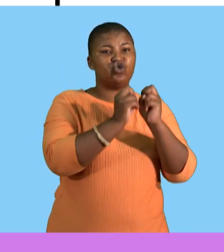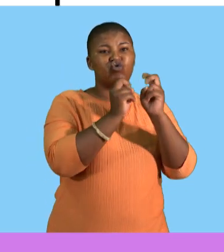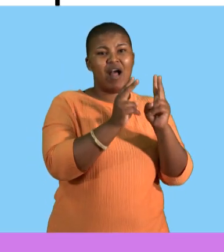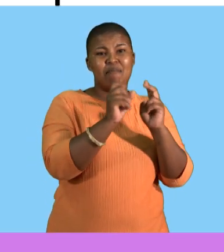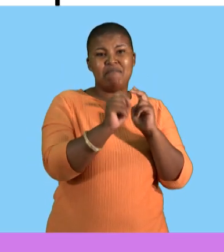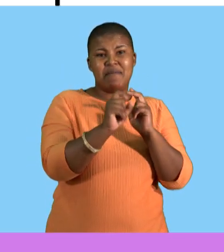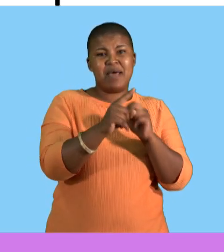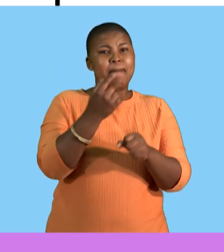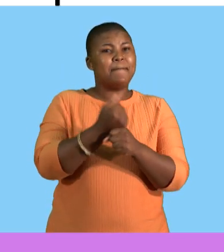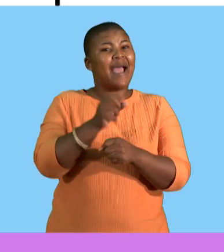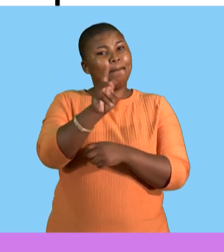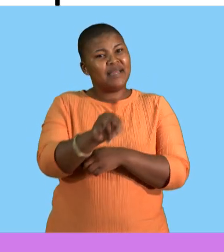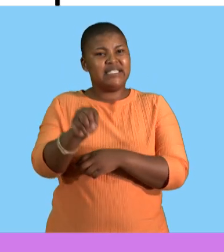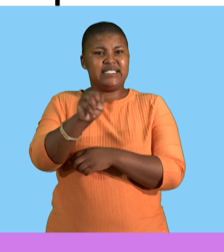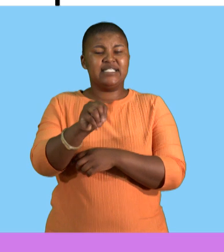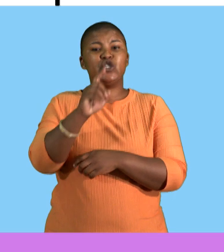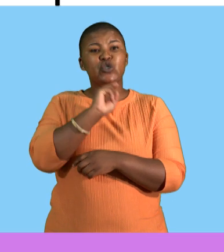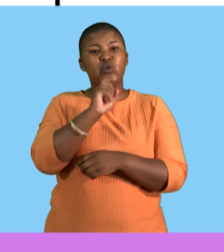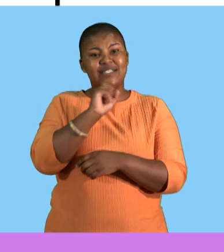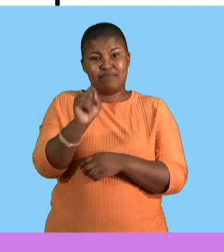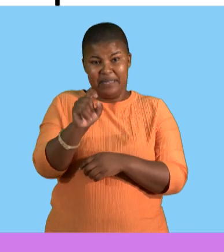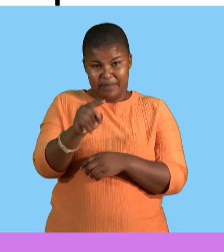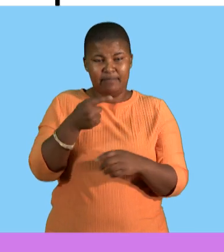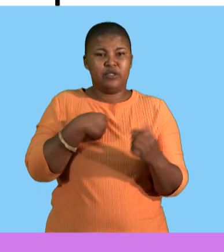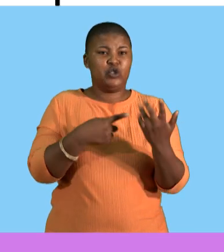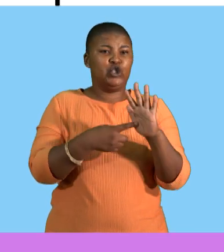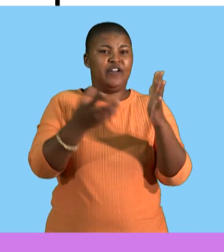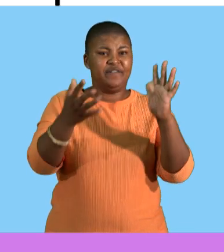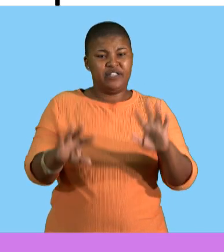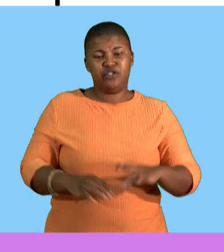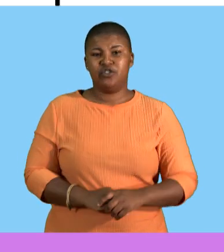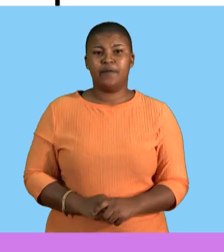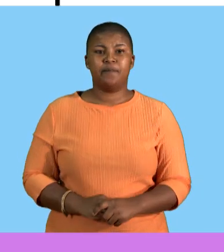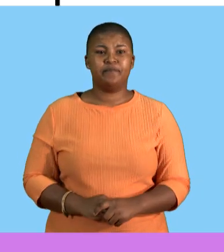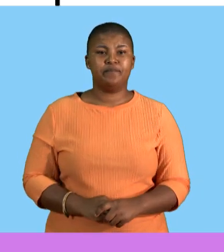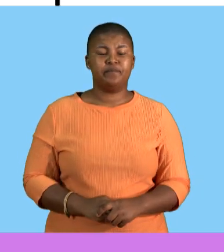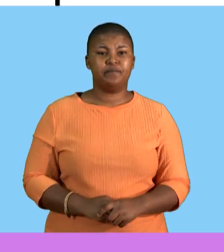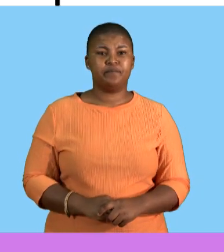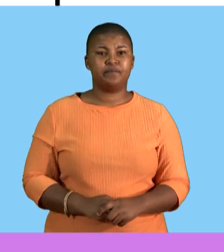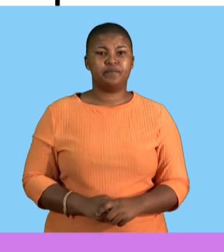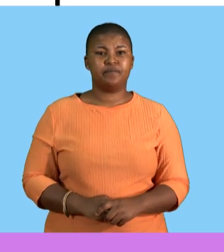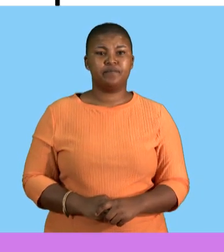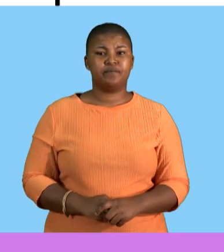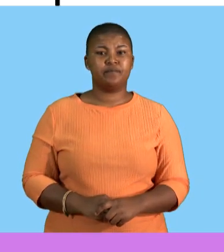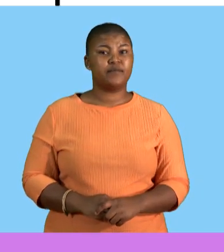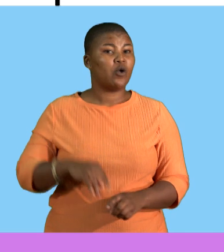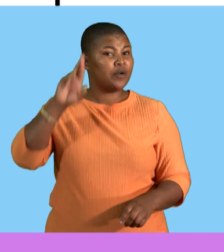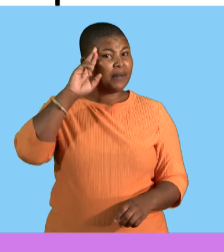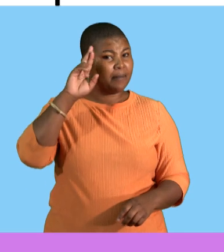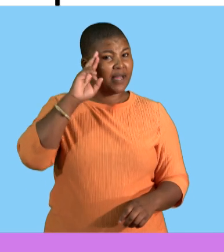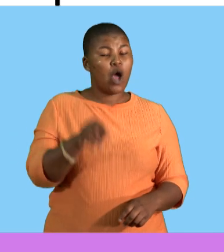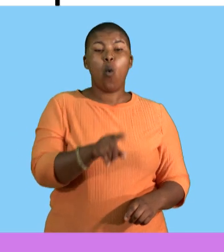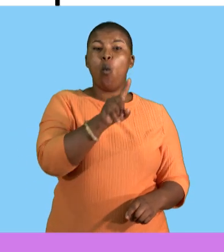inches to meters by using the conversion given below. So we have got